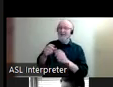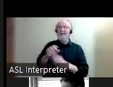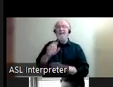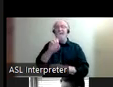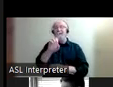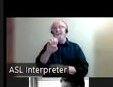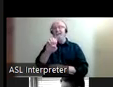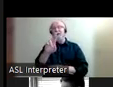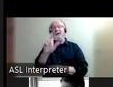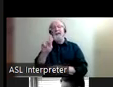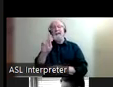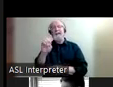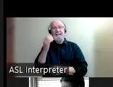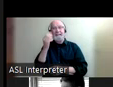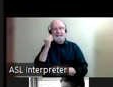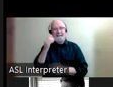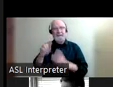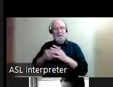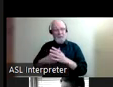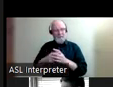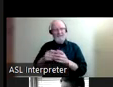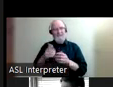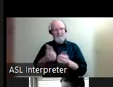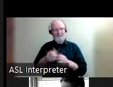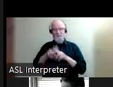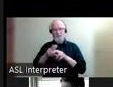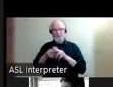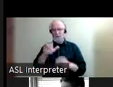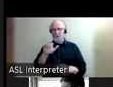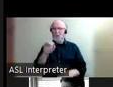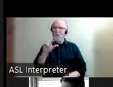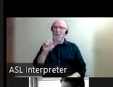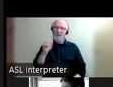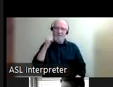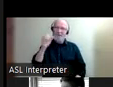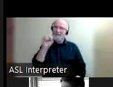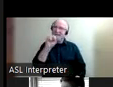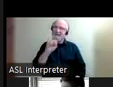Public Library recently, they started a chair yoga session for seniors that's